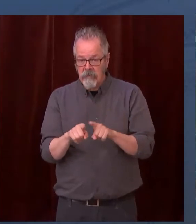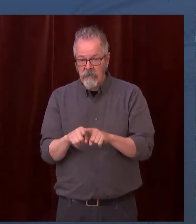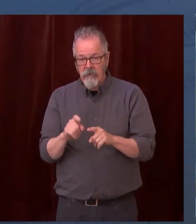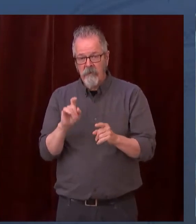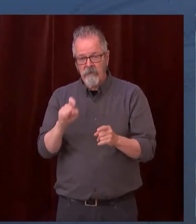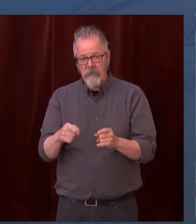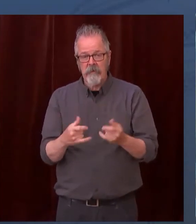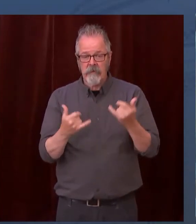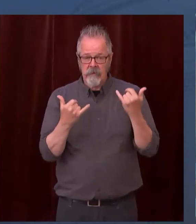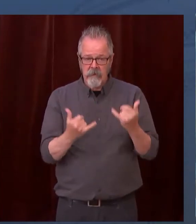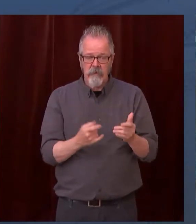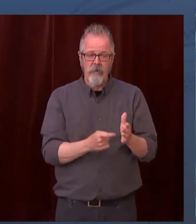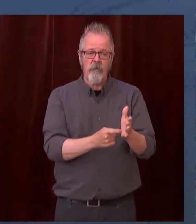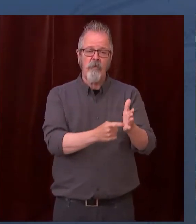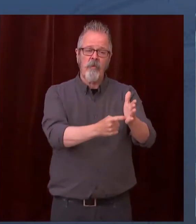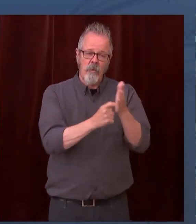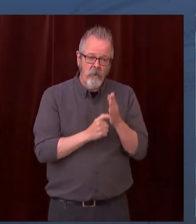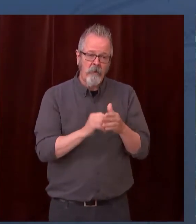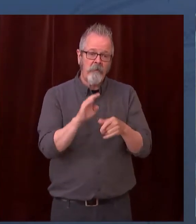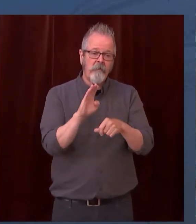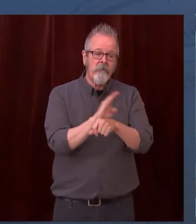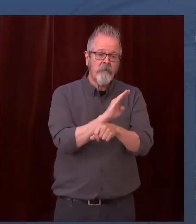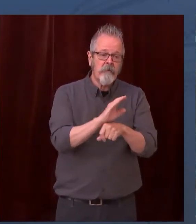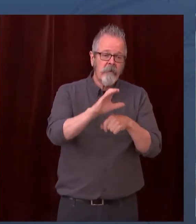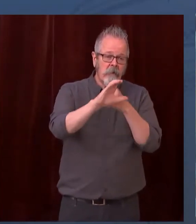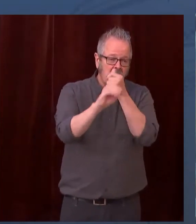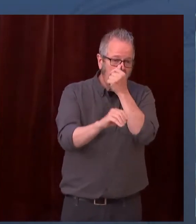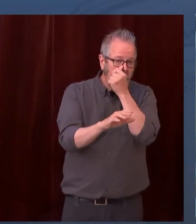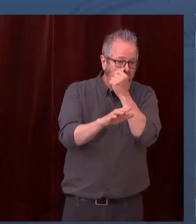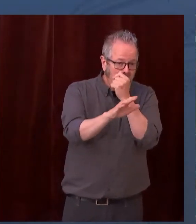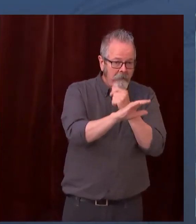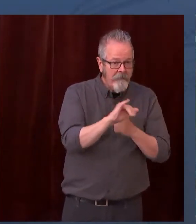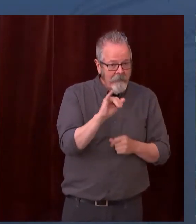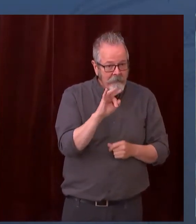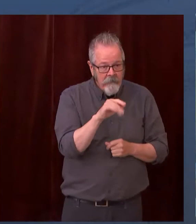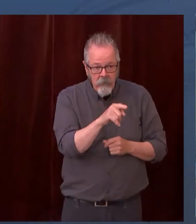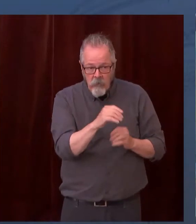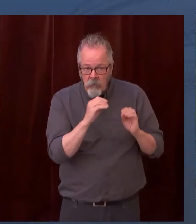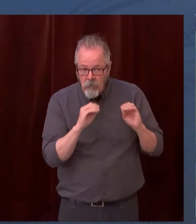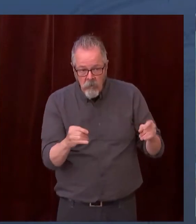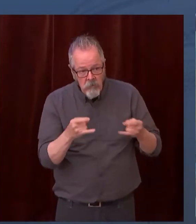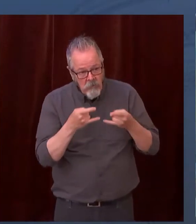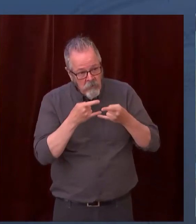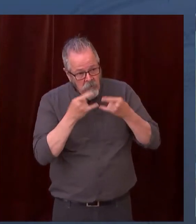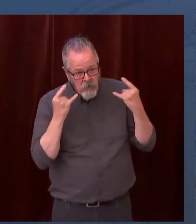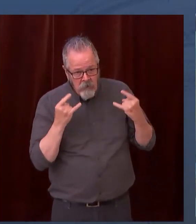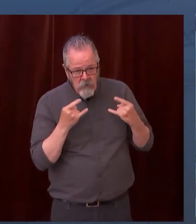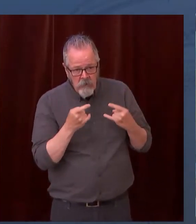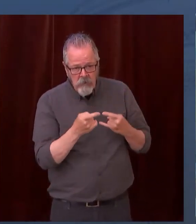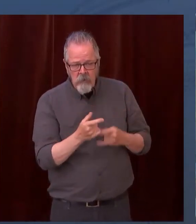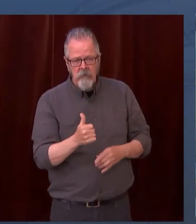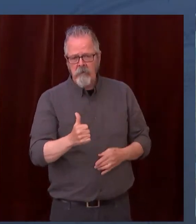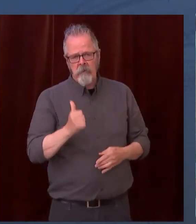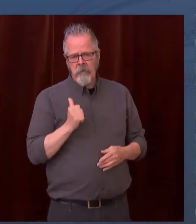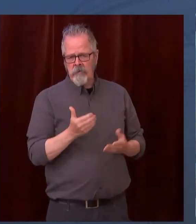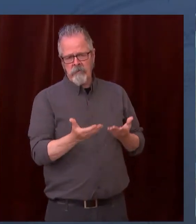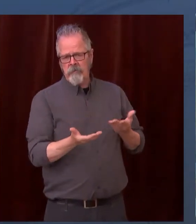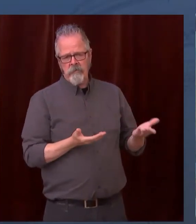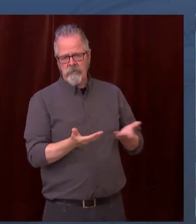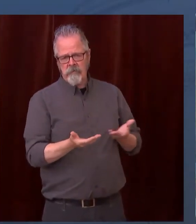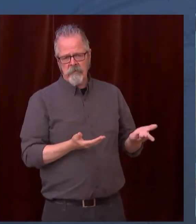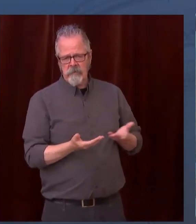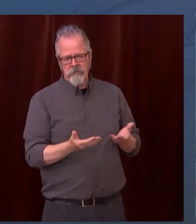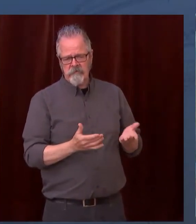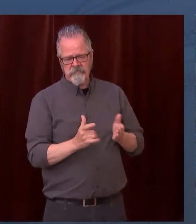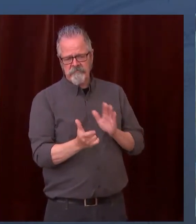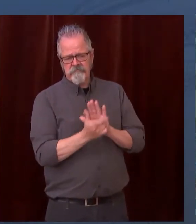and builds upon my statewide order, which requires individuals to wear face coverings in public settings. The science supports that when